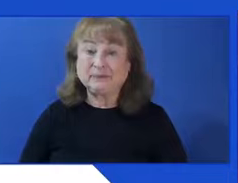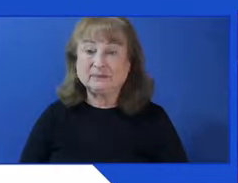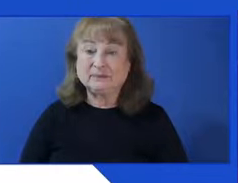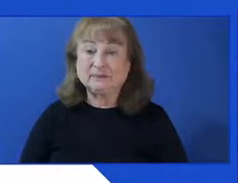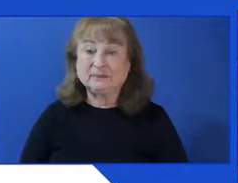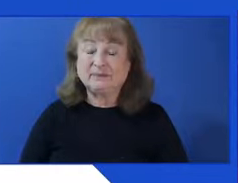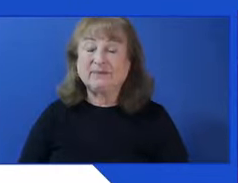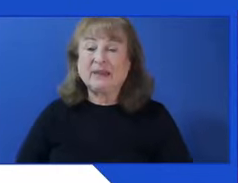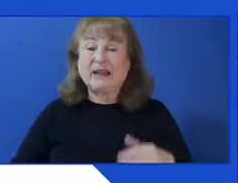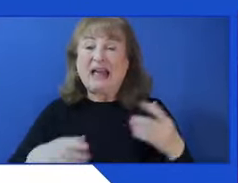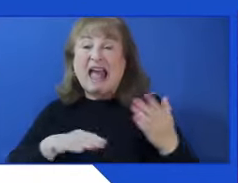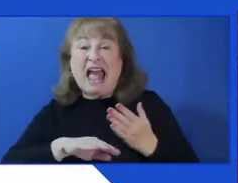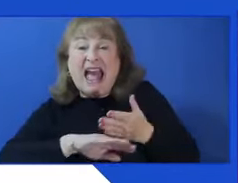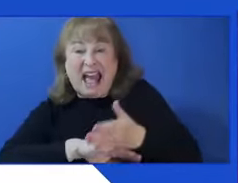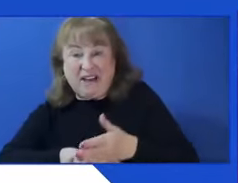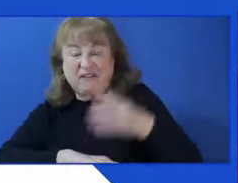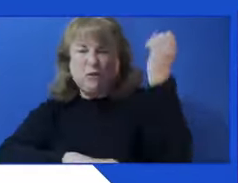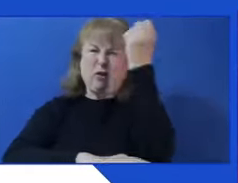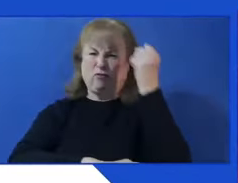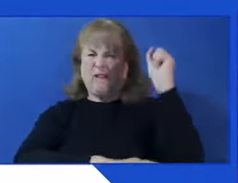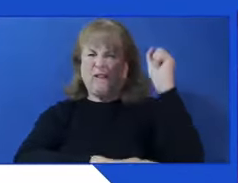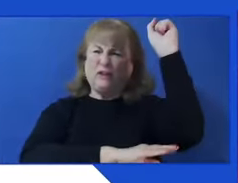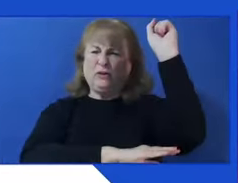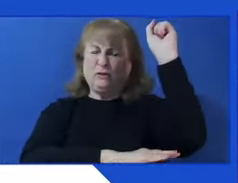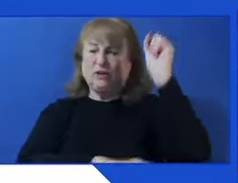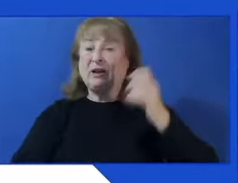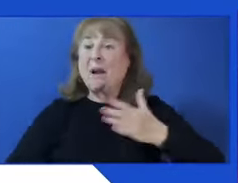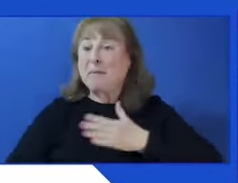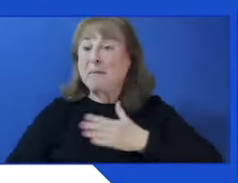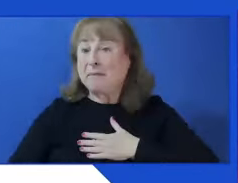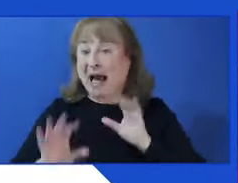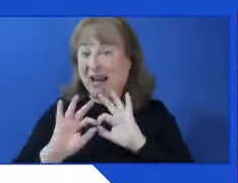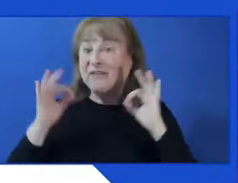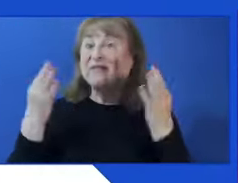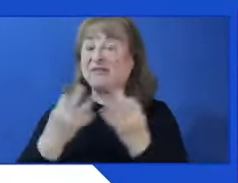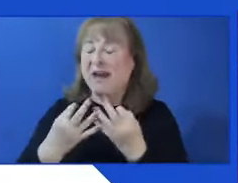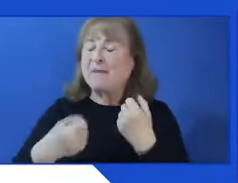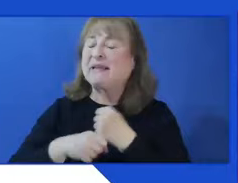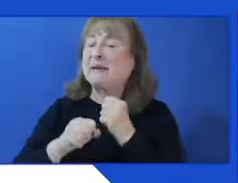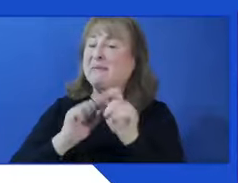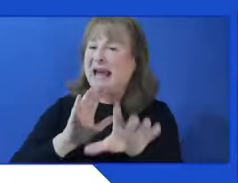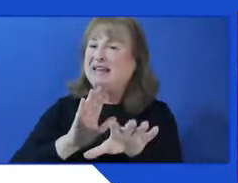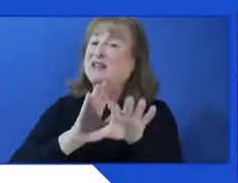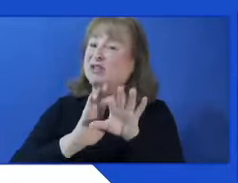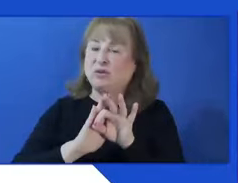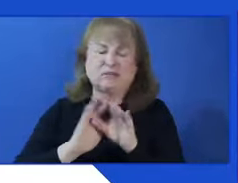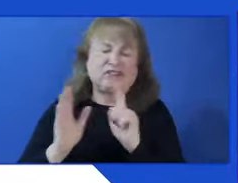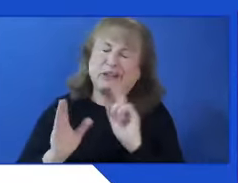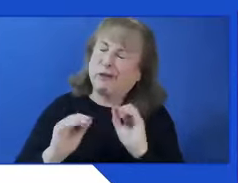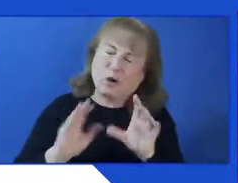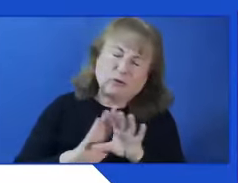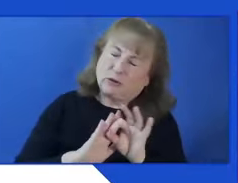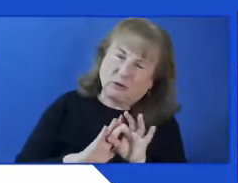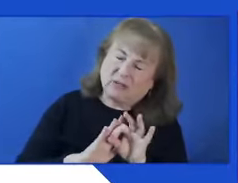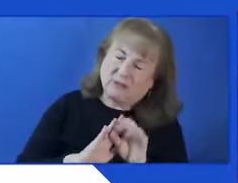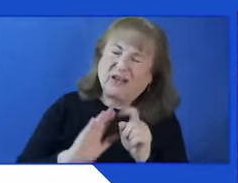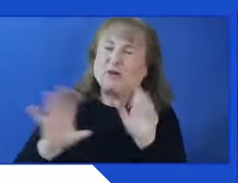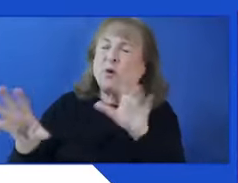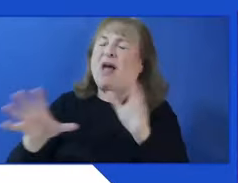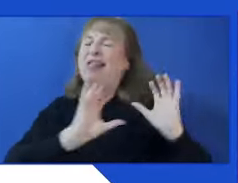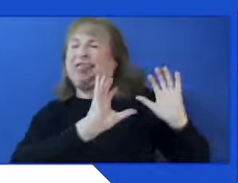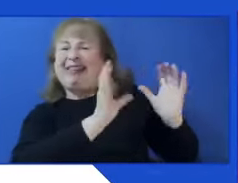In the wake of the revolution, my family made the choiceless choice to leave